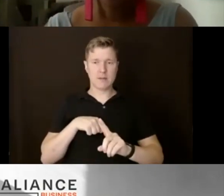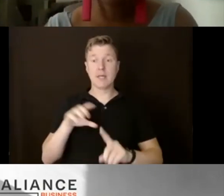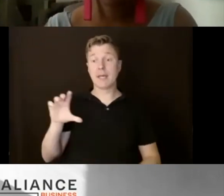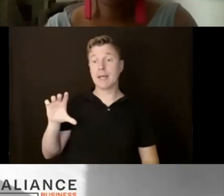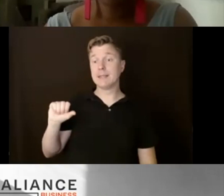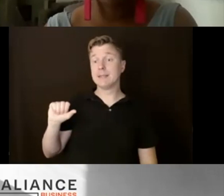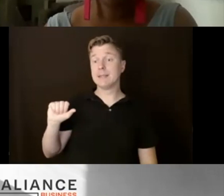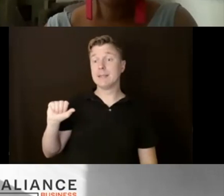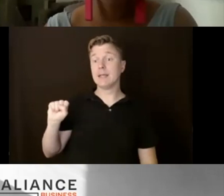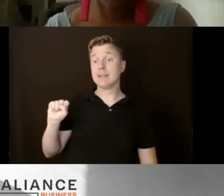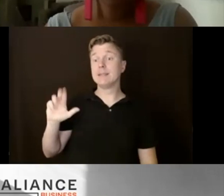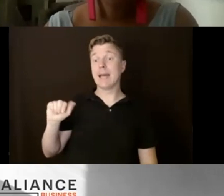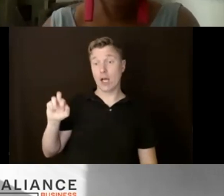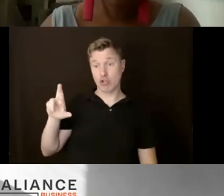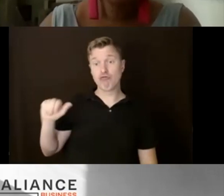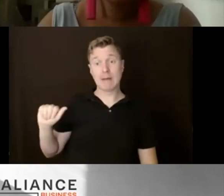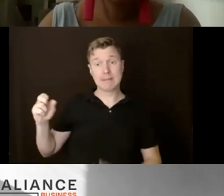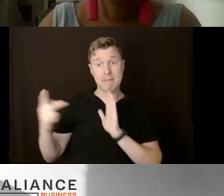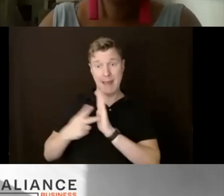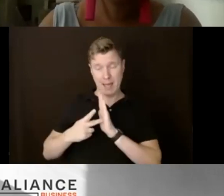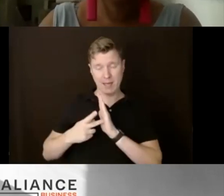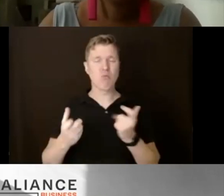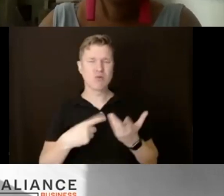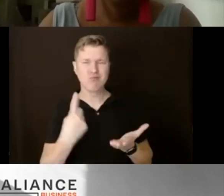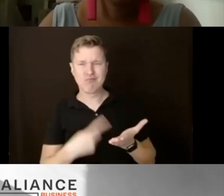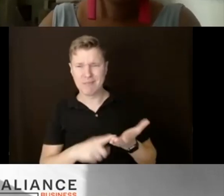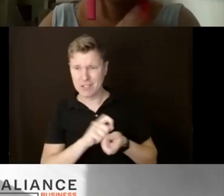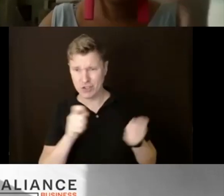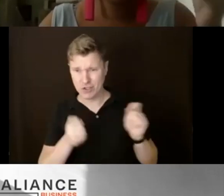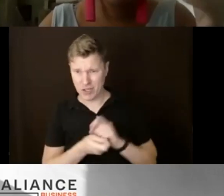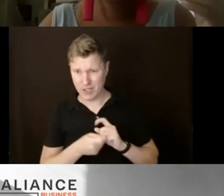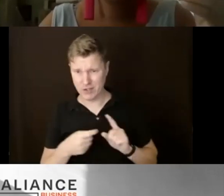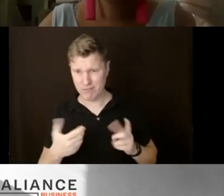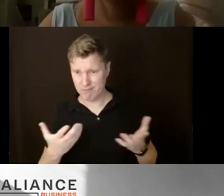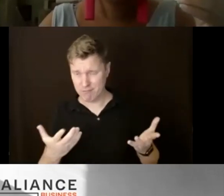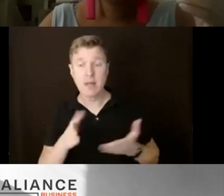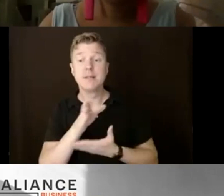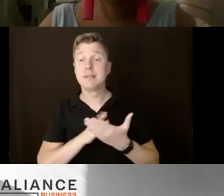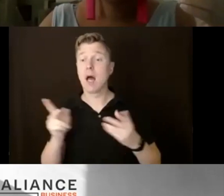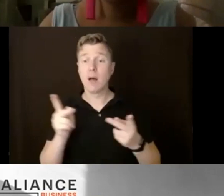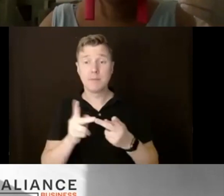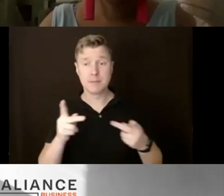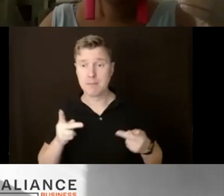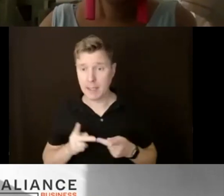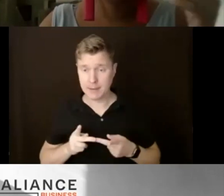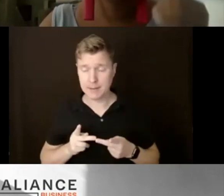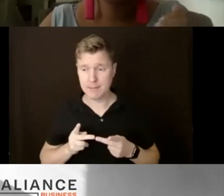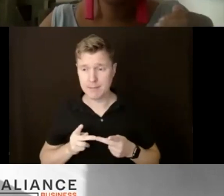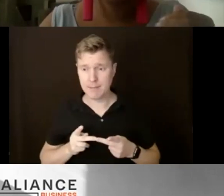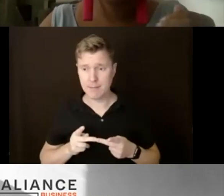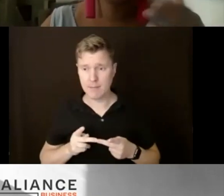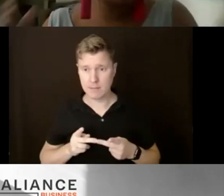and talk about the change. And so in some spaces, there